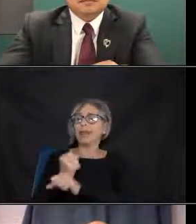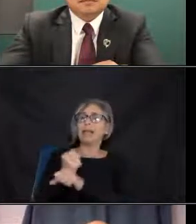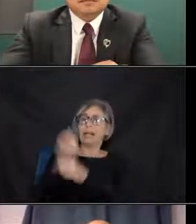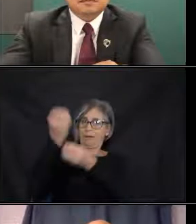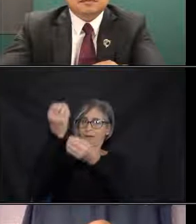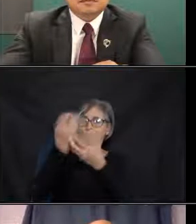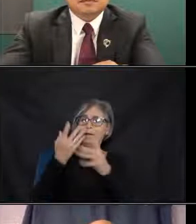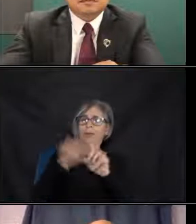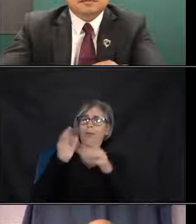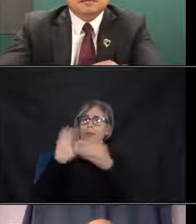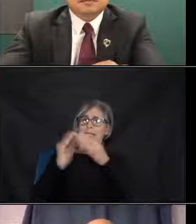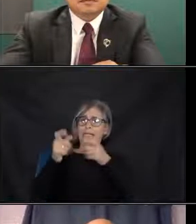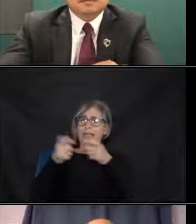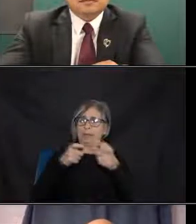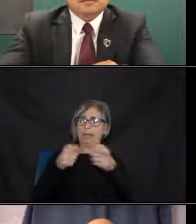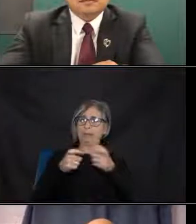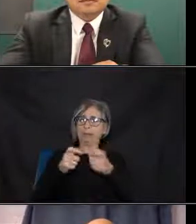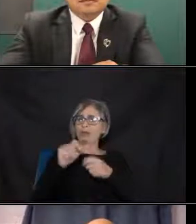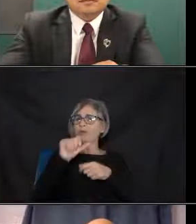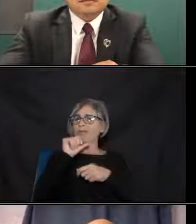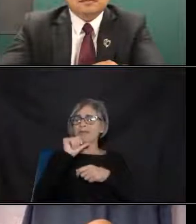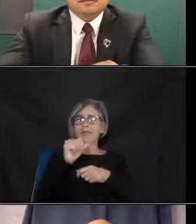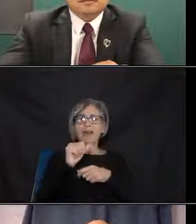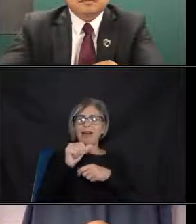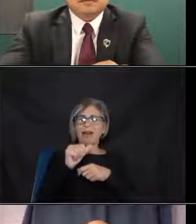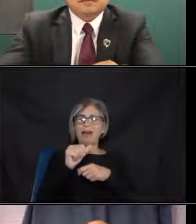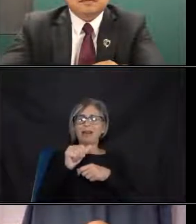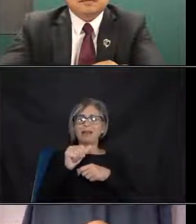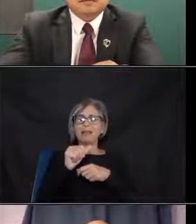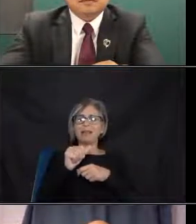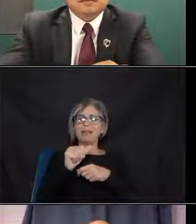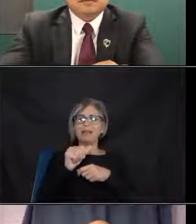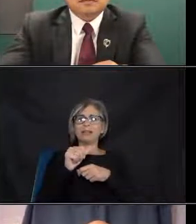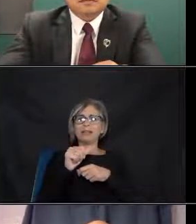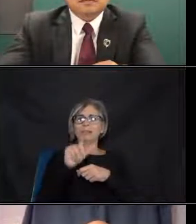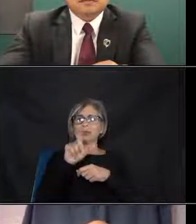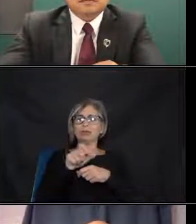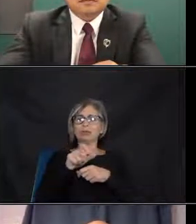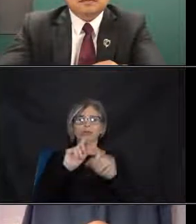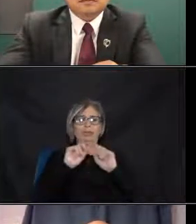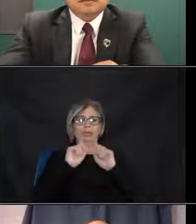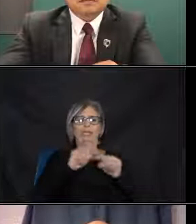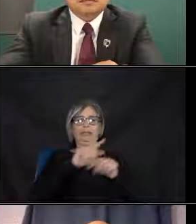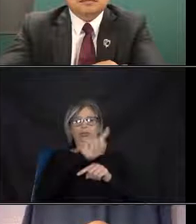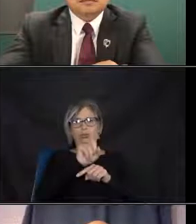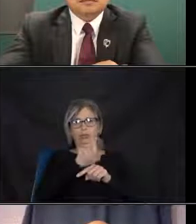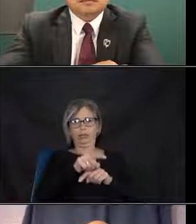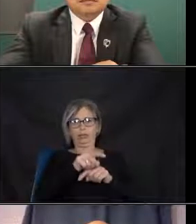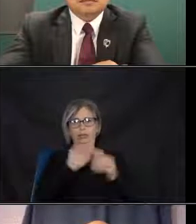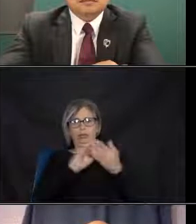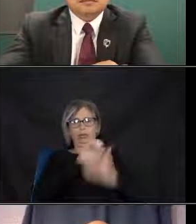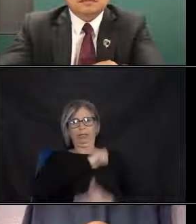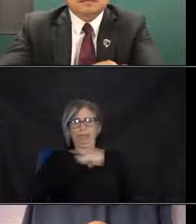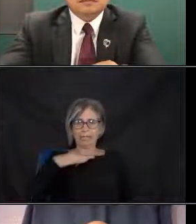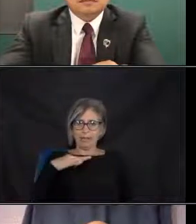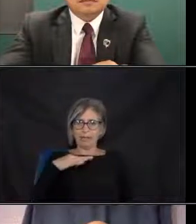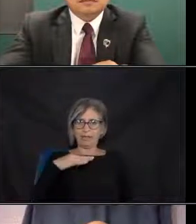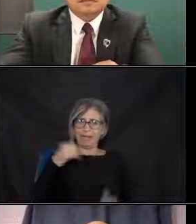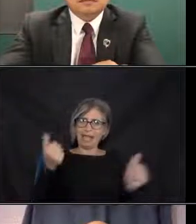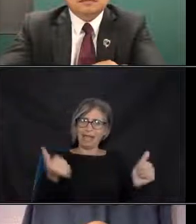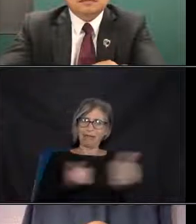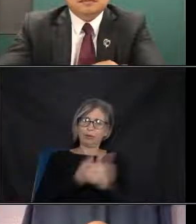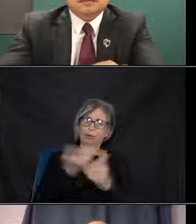information from the city manager that we're no longer to direct, you know, pose questions to city staff. It's everything goes to